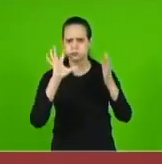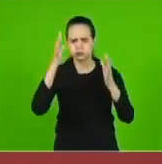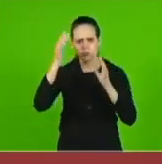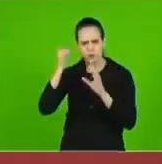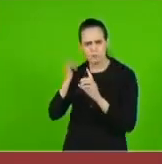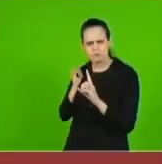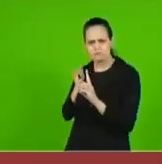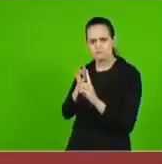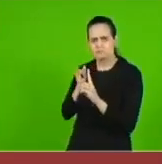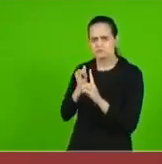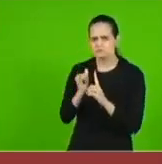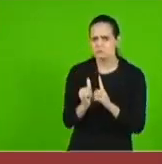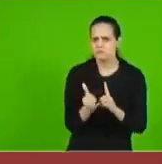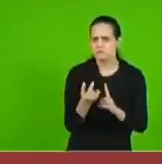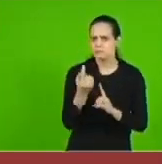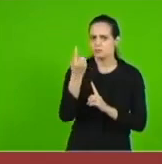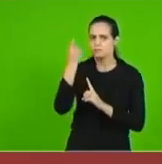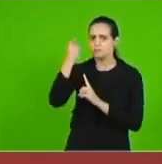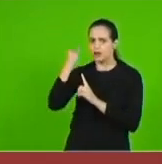prophesied